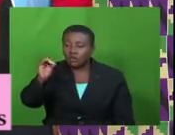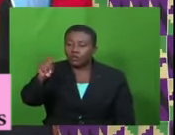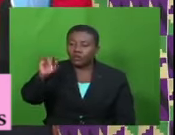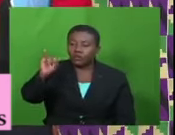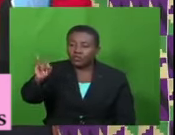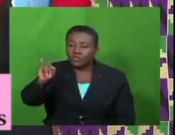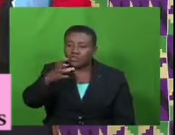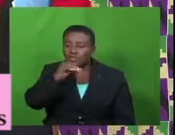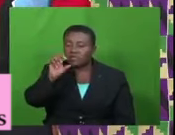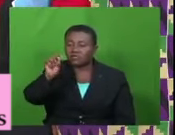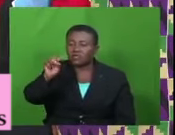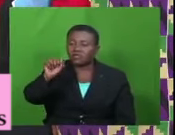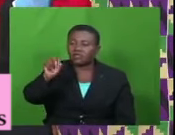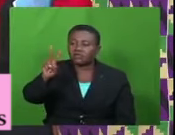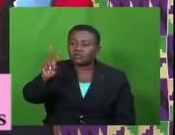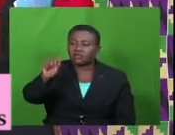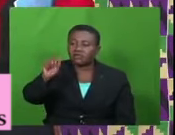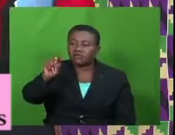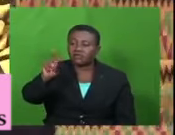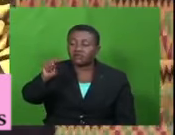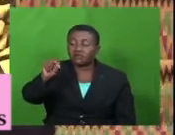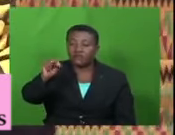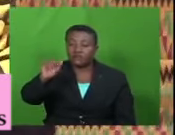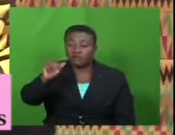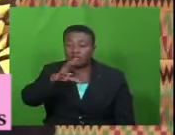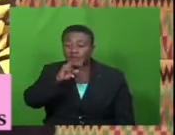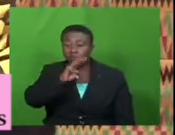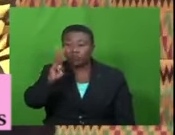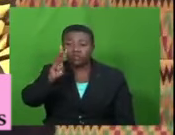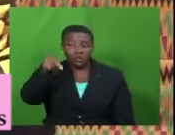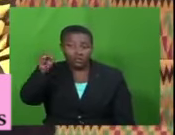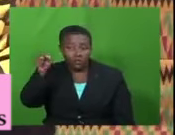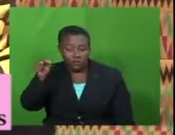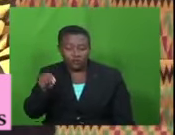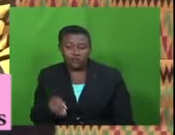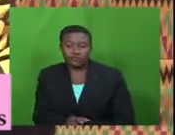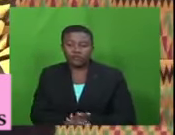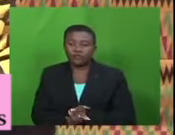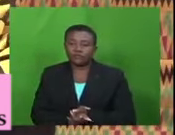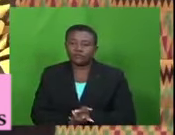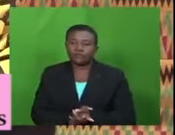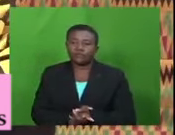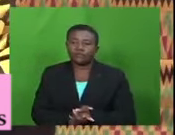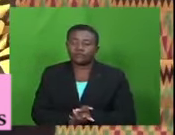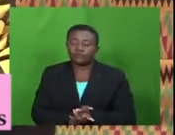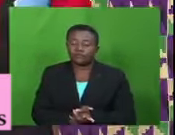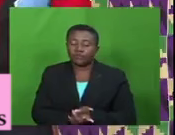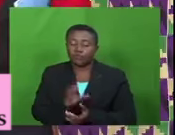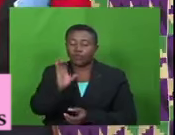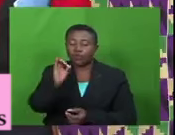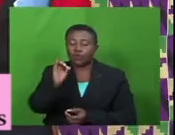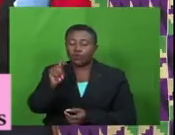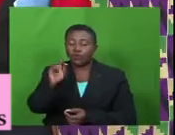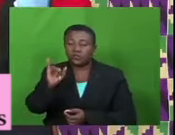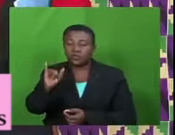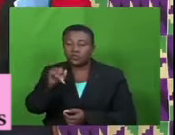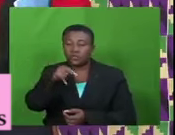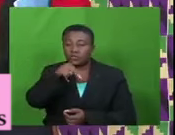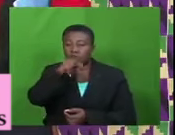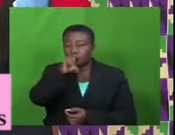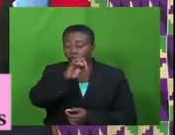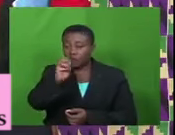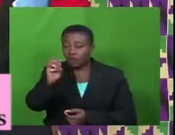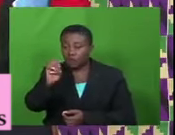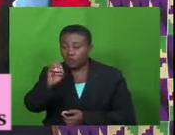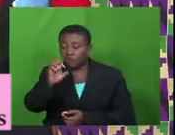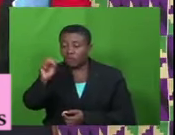and Western North. 3 of the courts, that is those in Northeast, Oti, and Savannah, have been completed